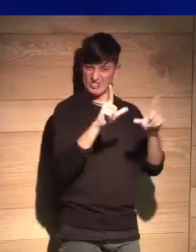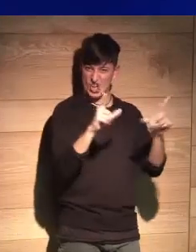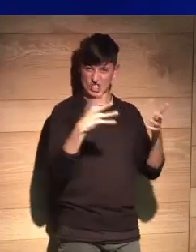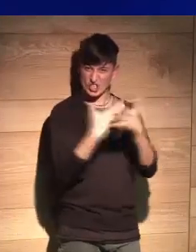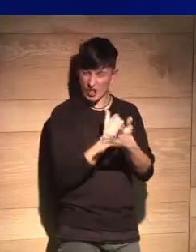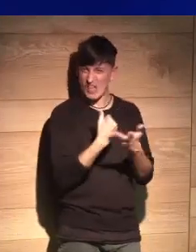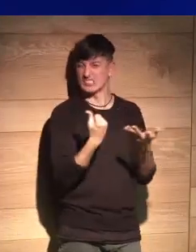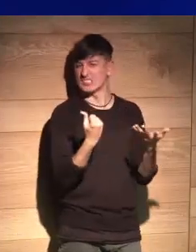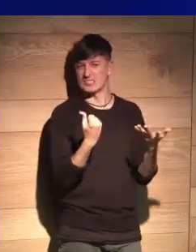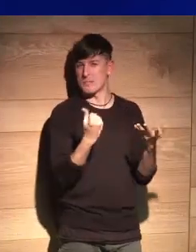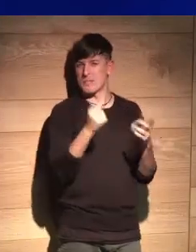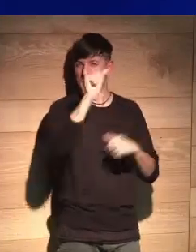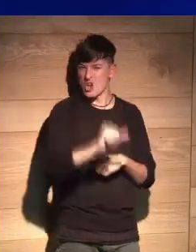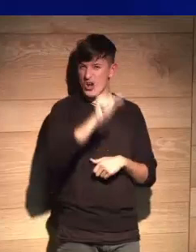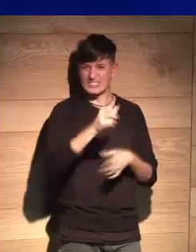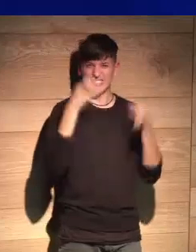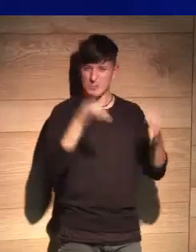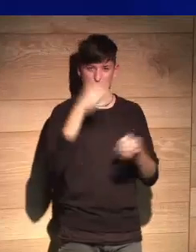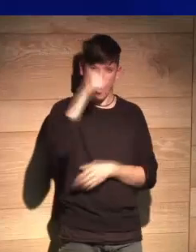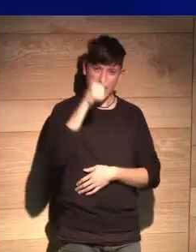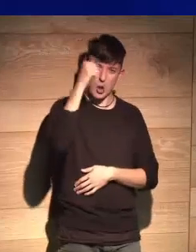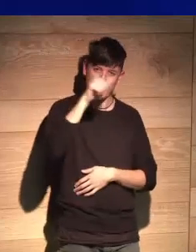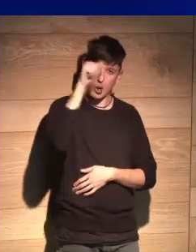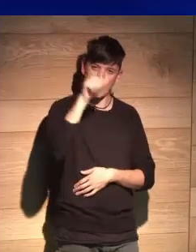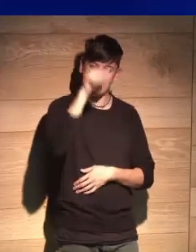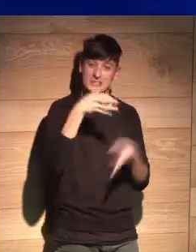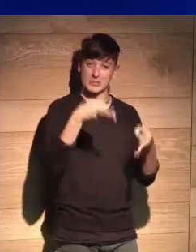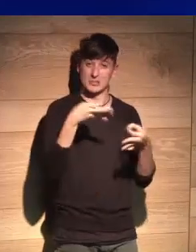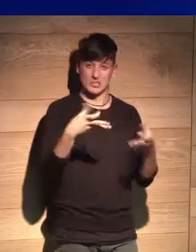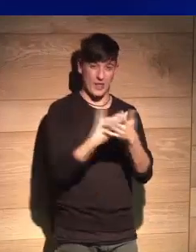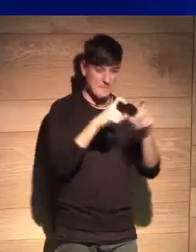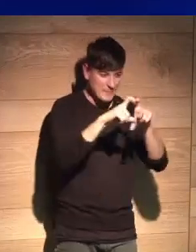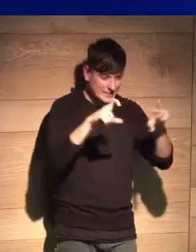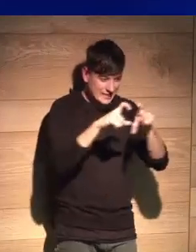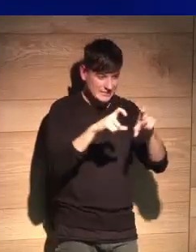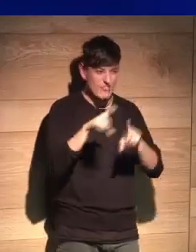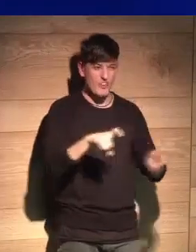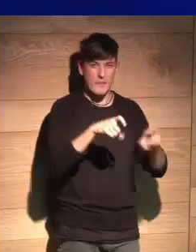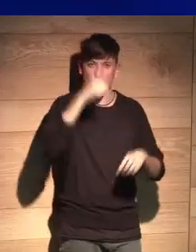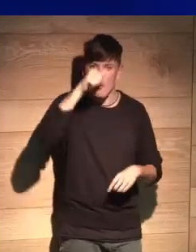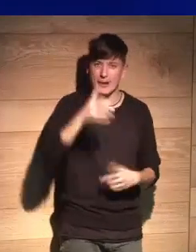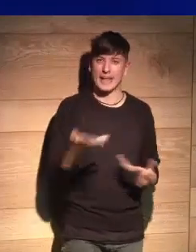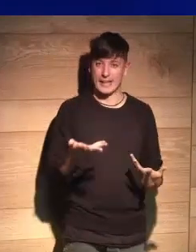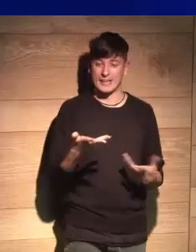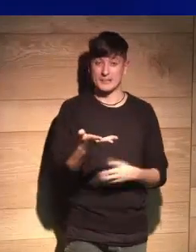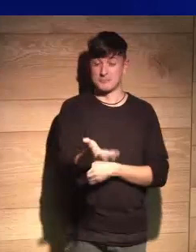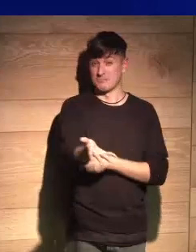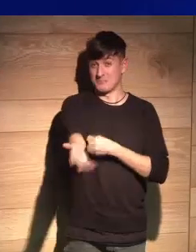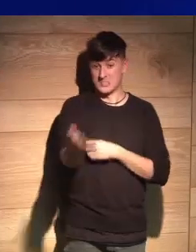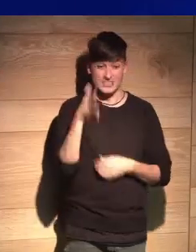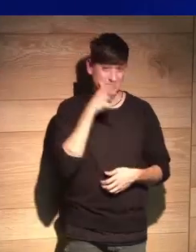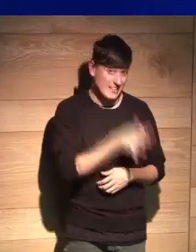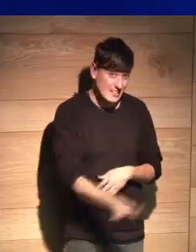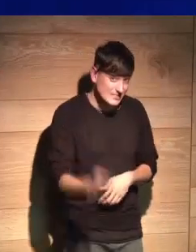TV shows, in all films, it's always a TV guy. So that means